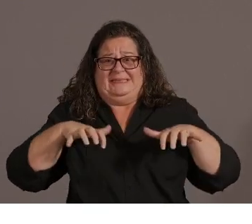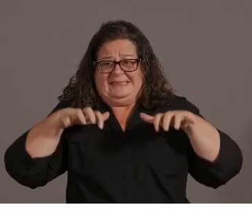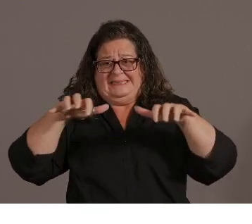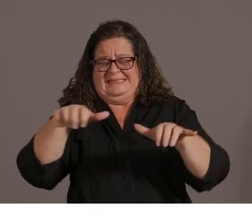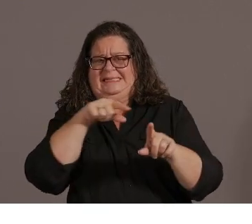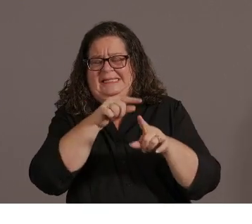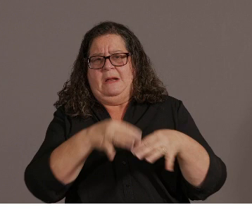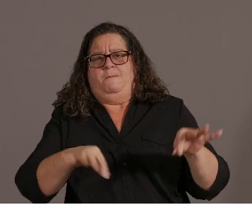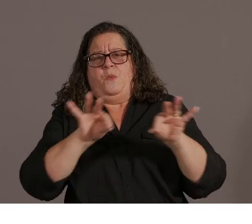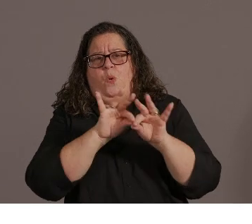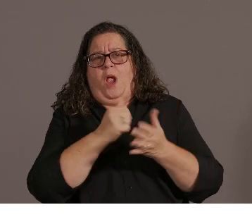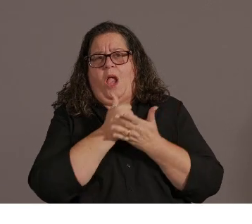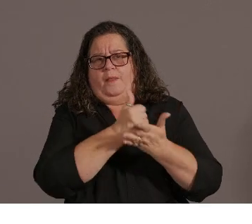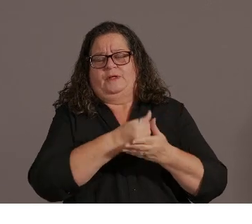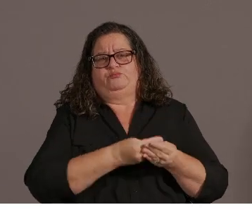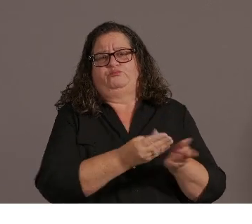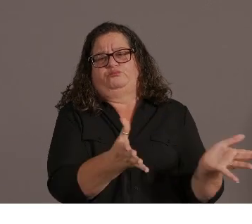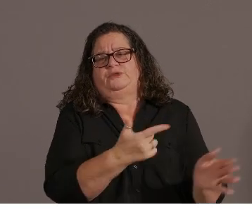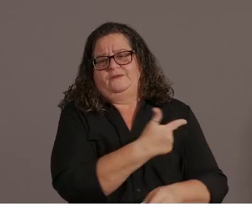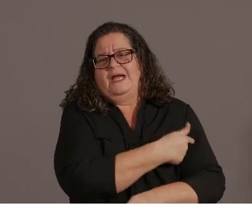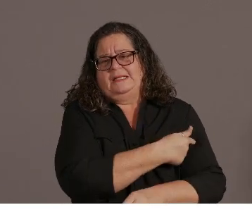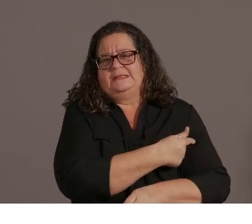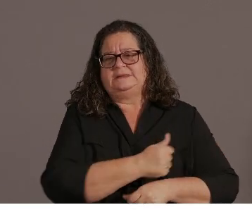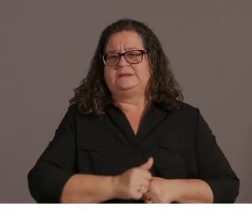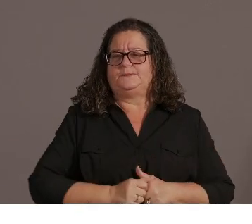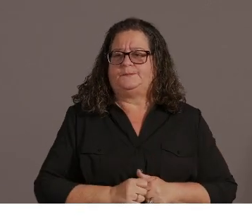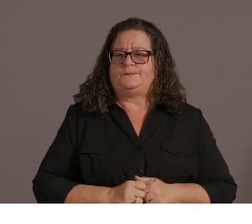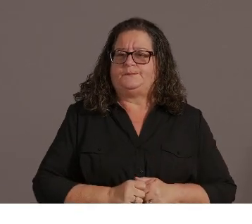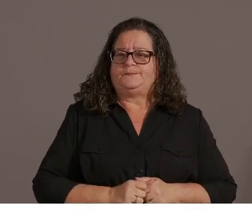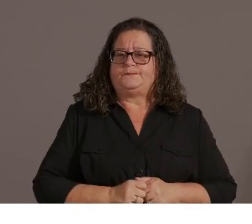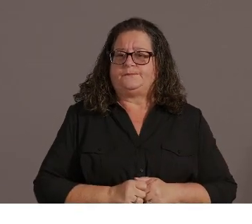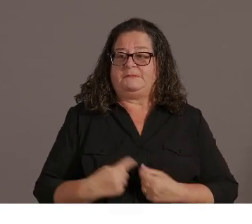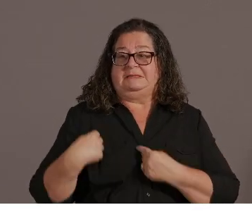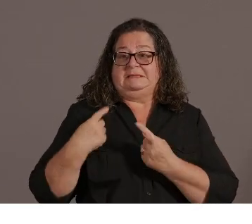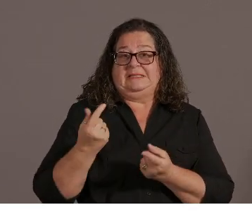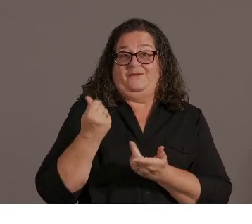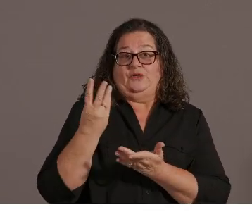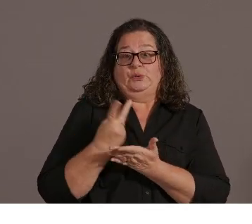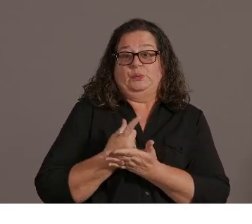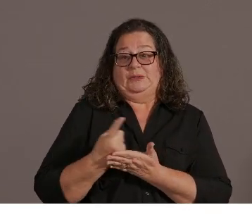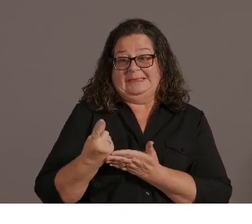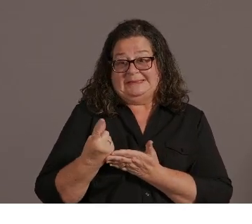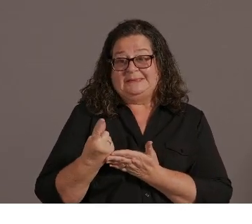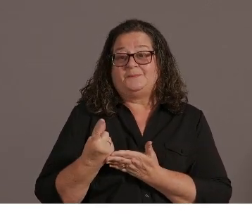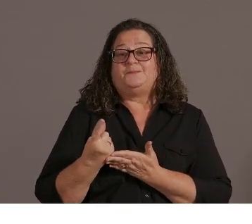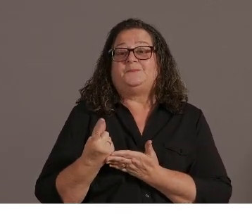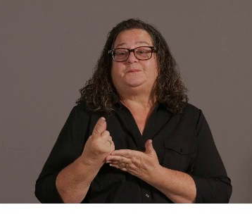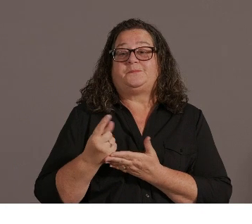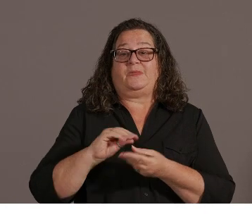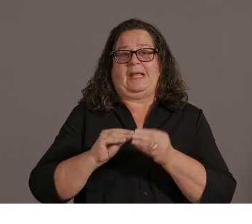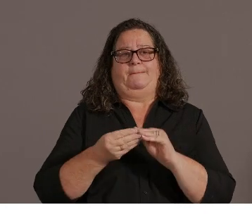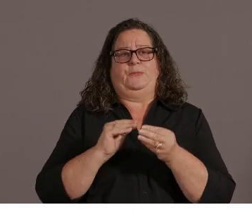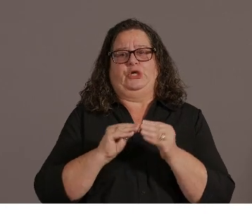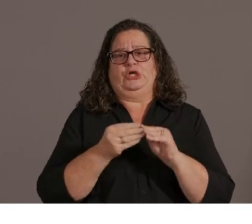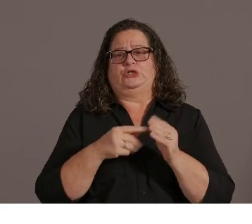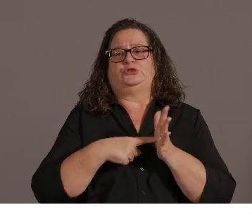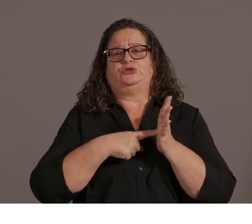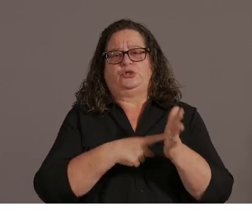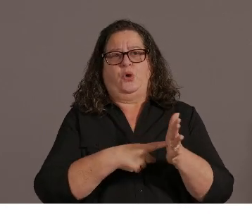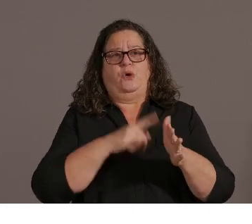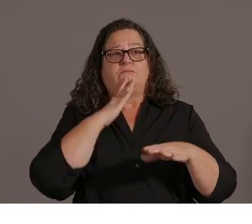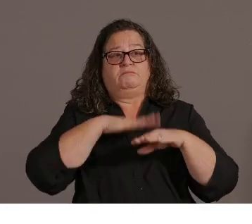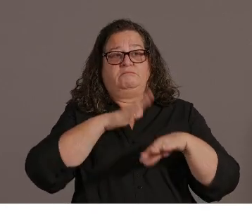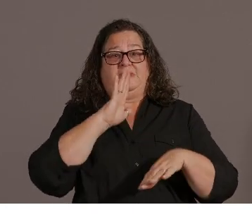We've shown data the past couple of weeks that Arizonans in our 55 and above age group comprise a majority of